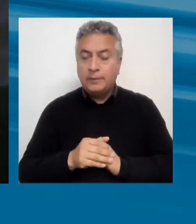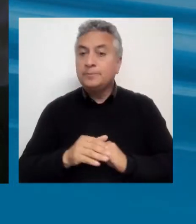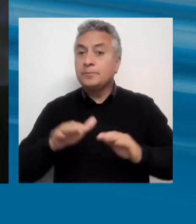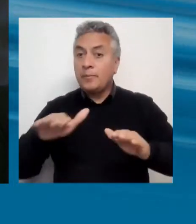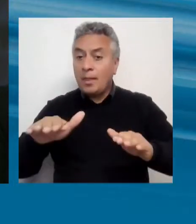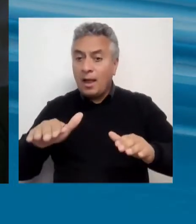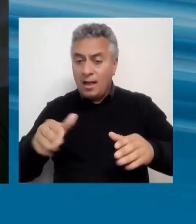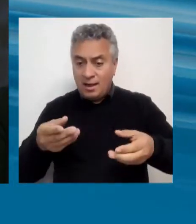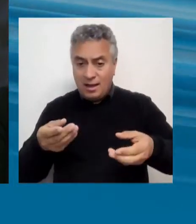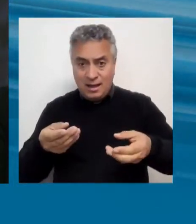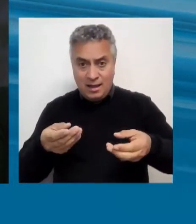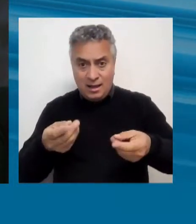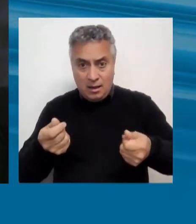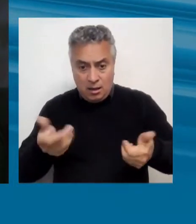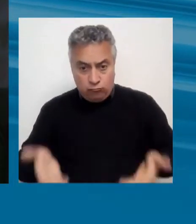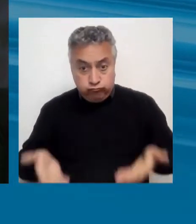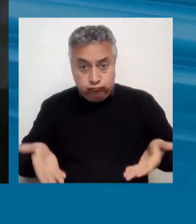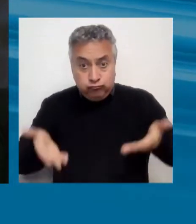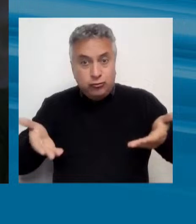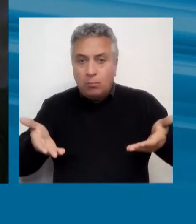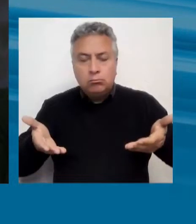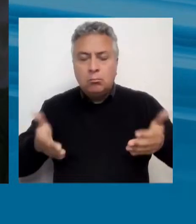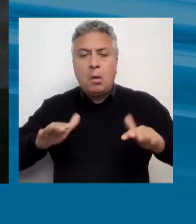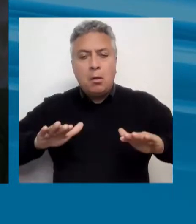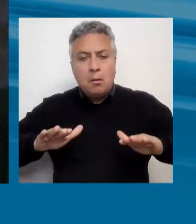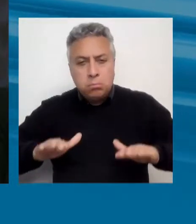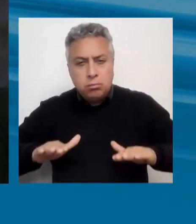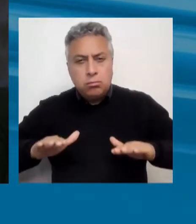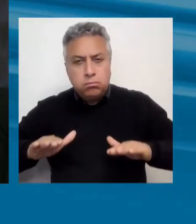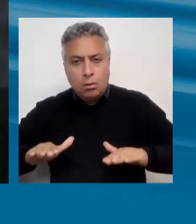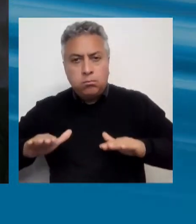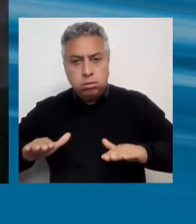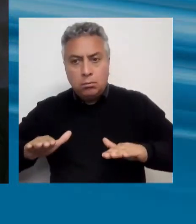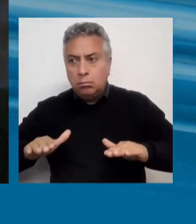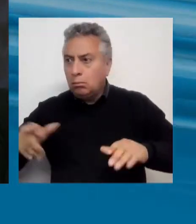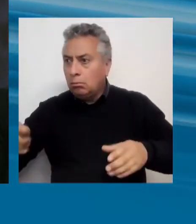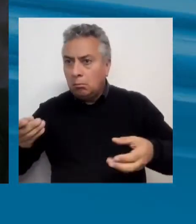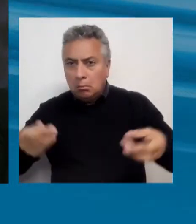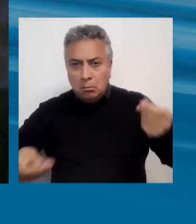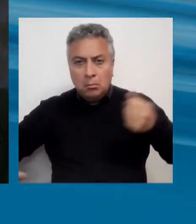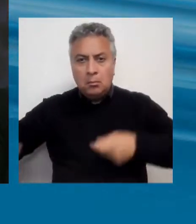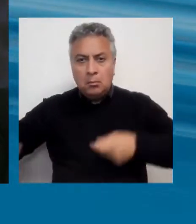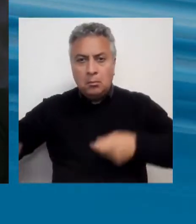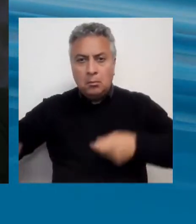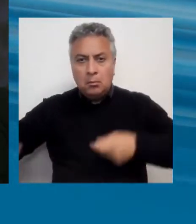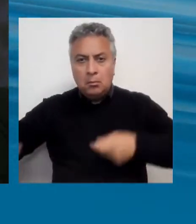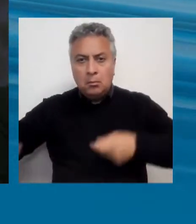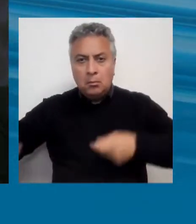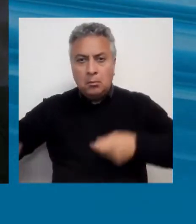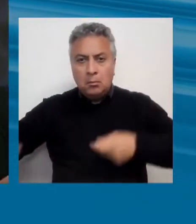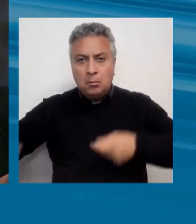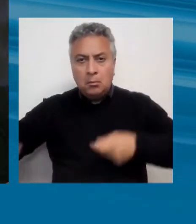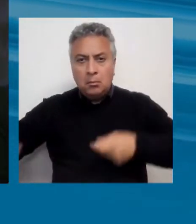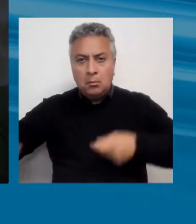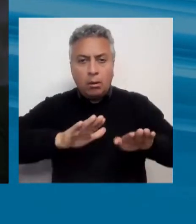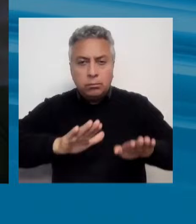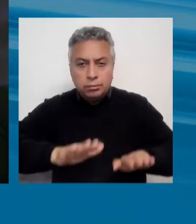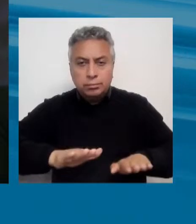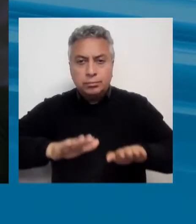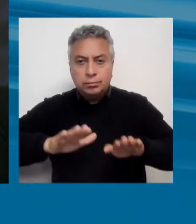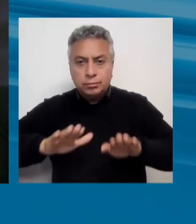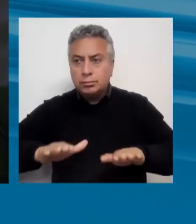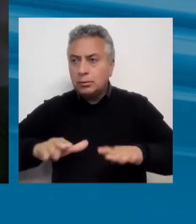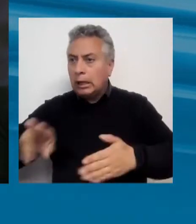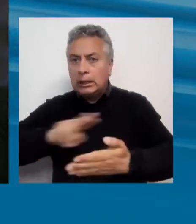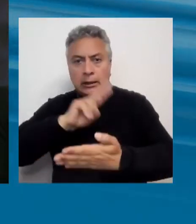the Caribbean, such as low economic growth that results in little dynamic labor markets with high levels